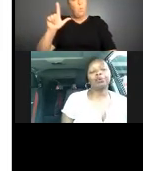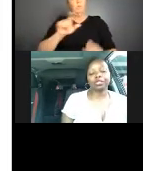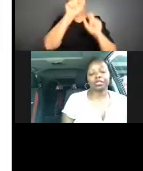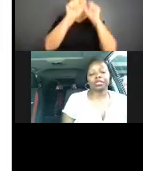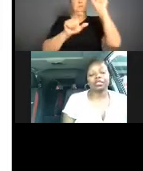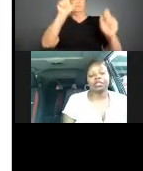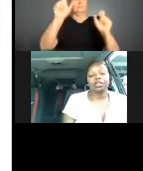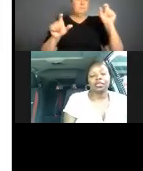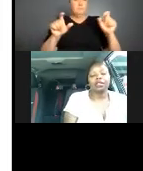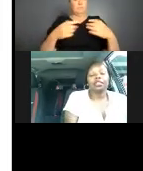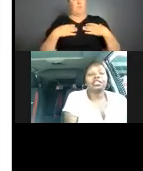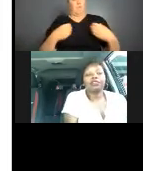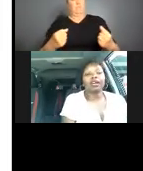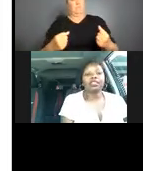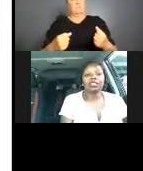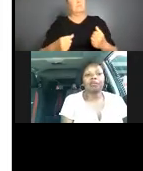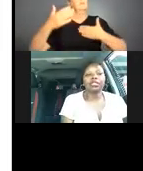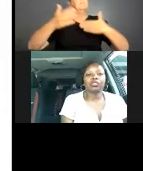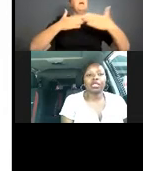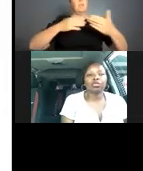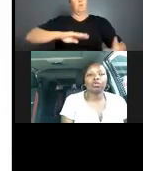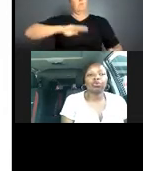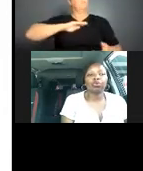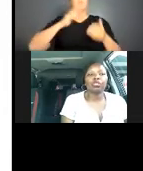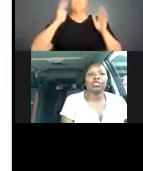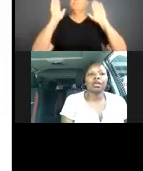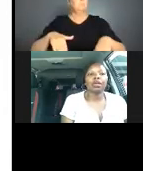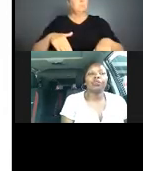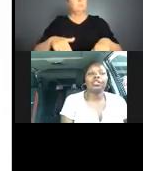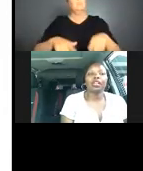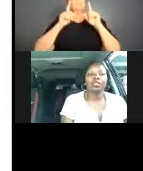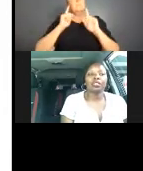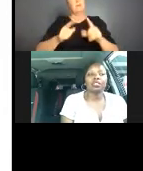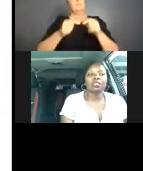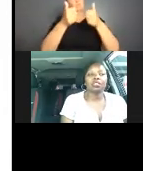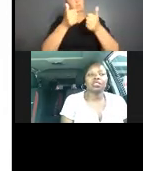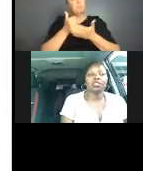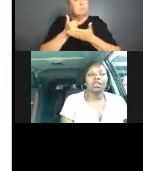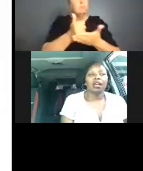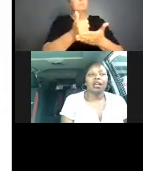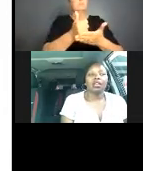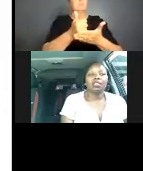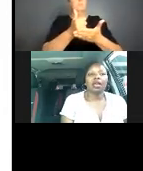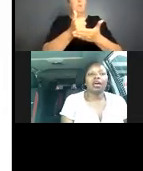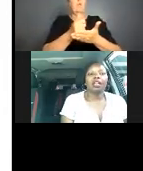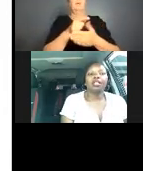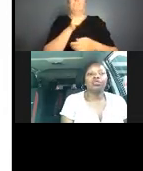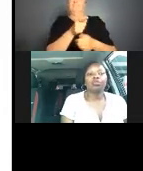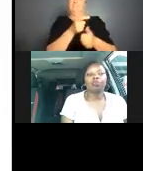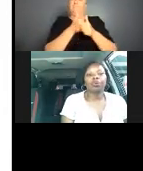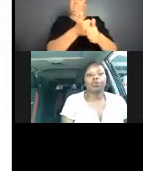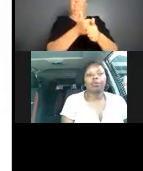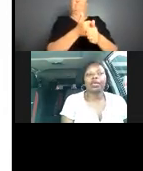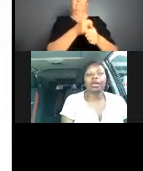an important disadvantaged and marginalized group to consider within the SDGs, as they are a large